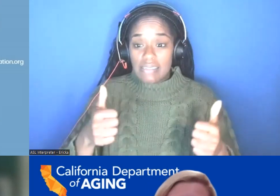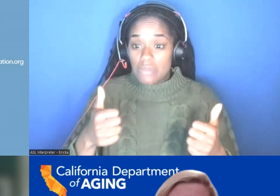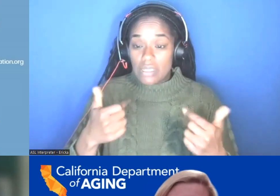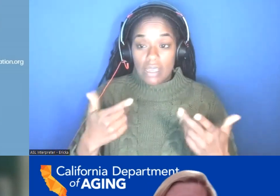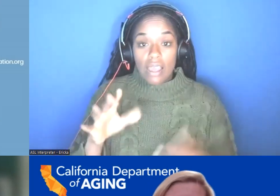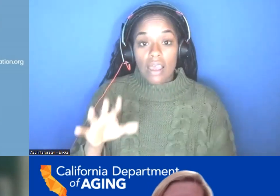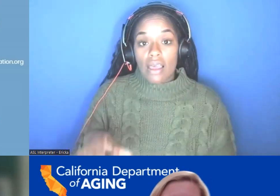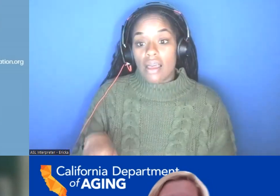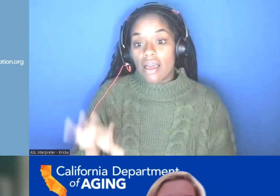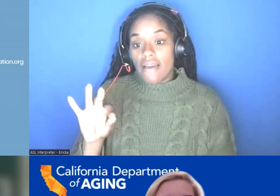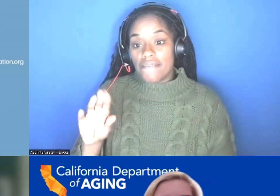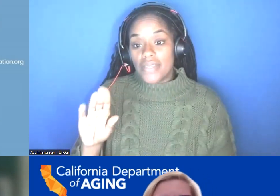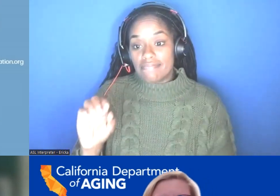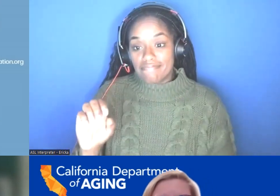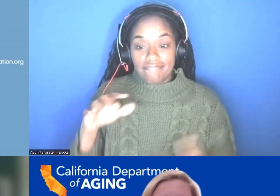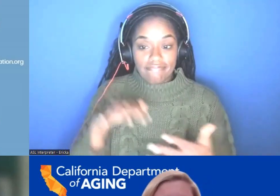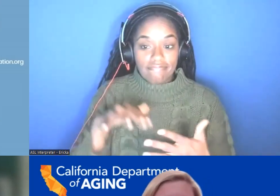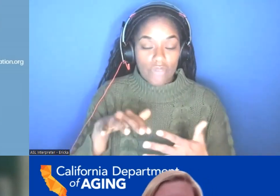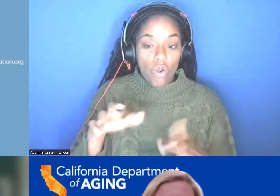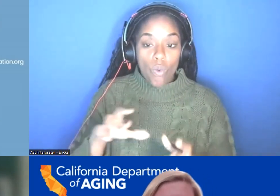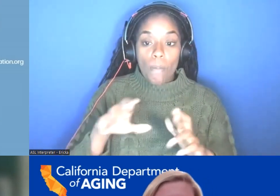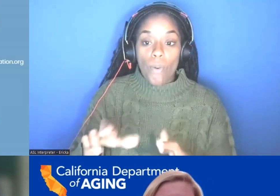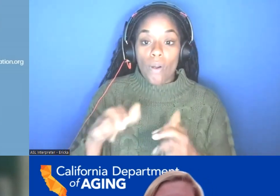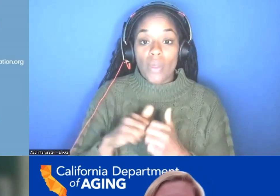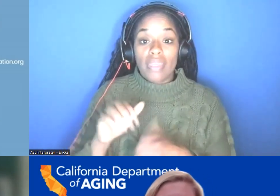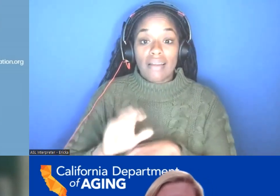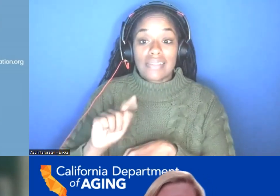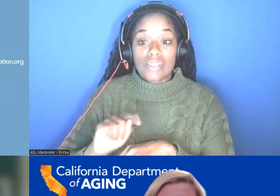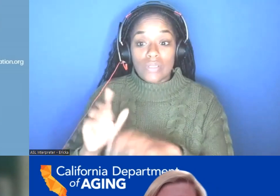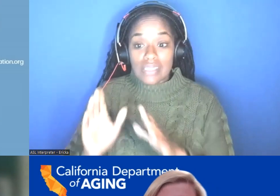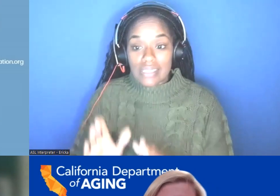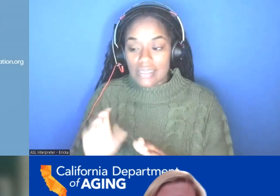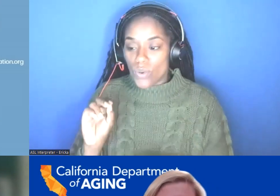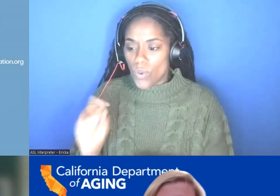a report with a consultant, or that